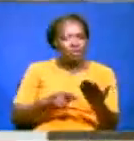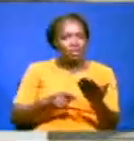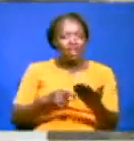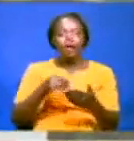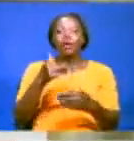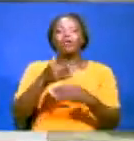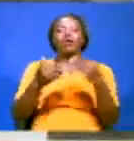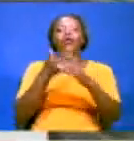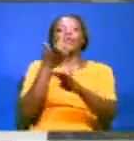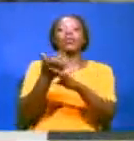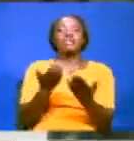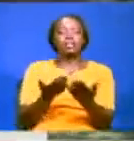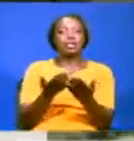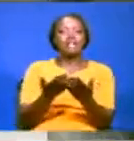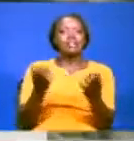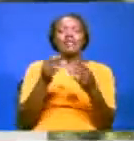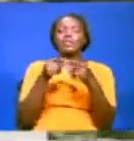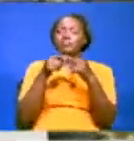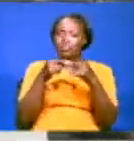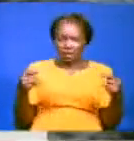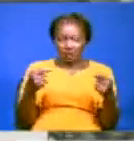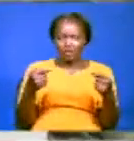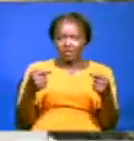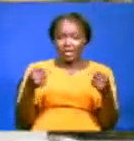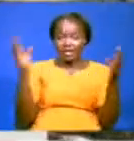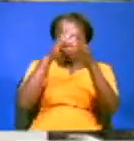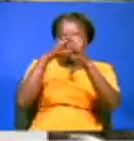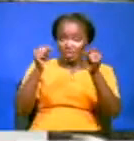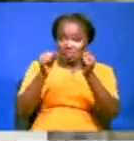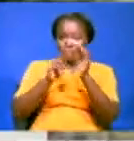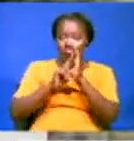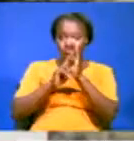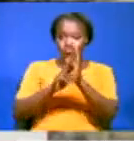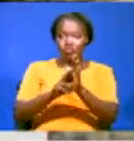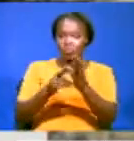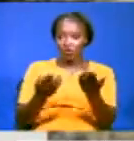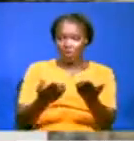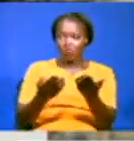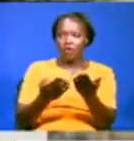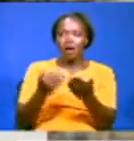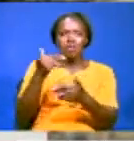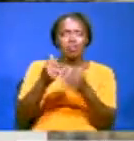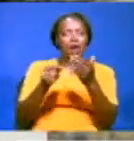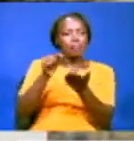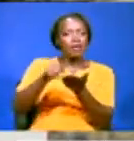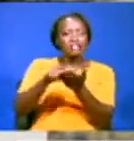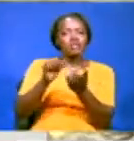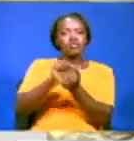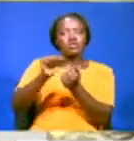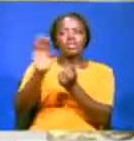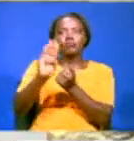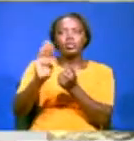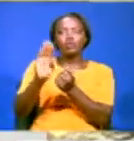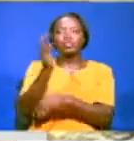actions contravene the president's directive of the Tree Restoration Program initiative of planting 15 billion trees in 10